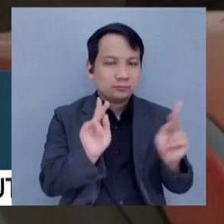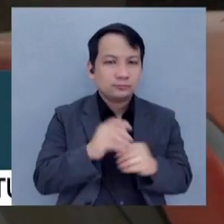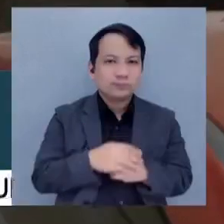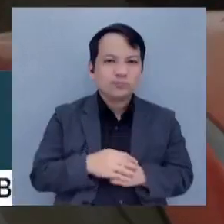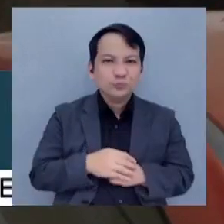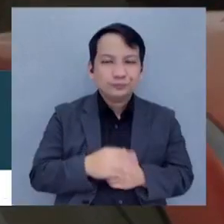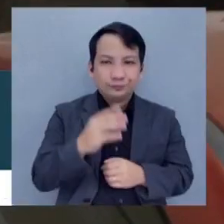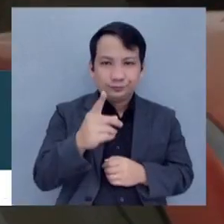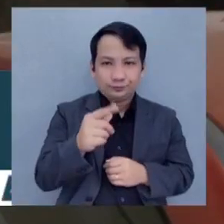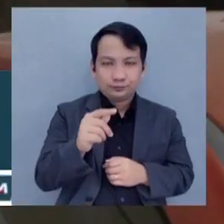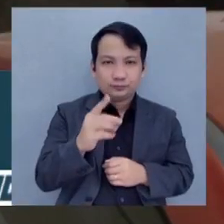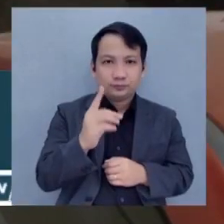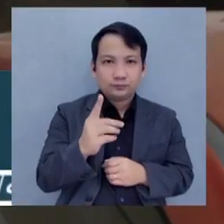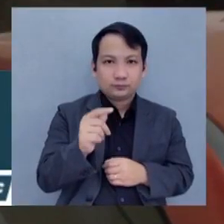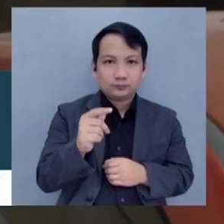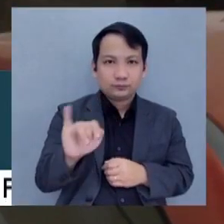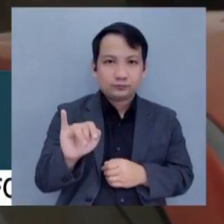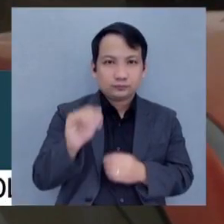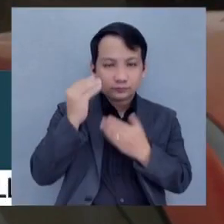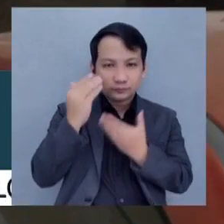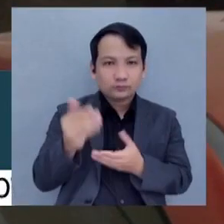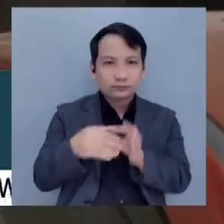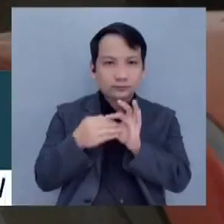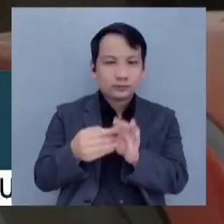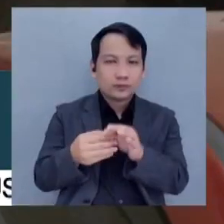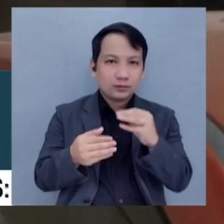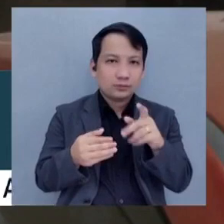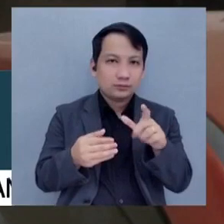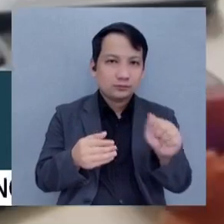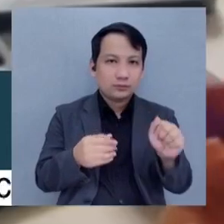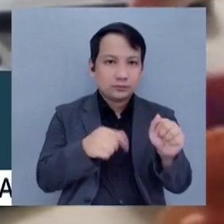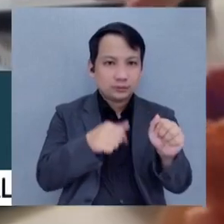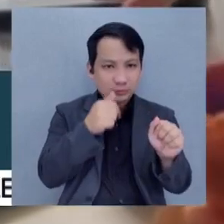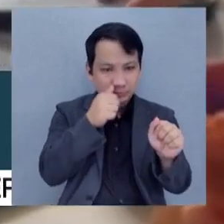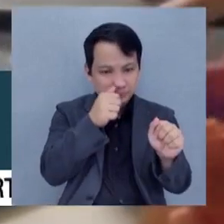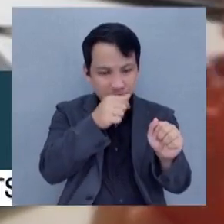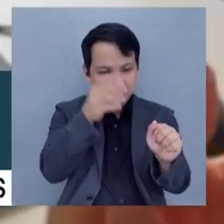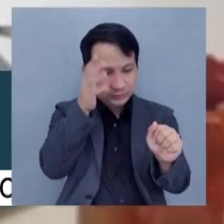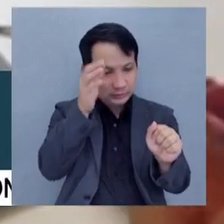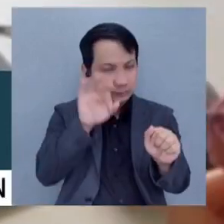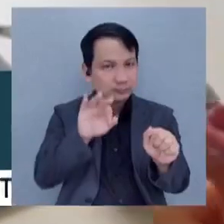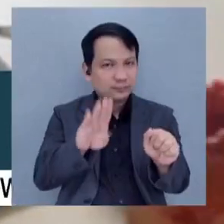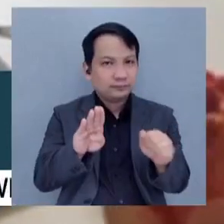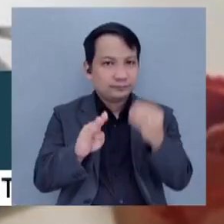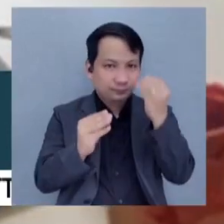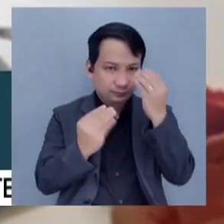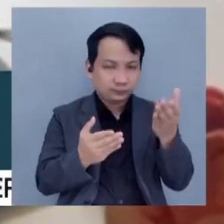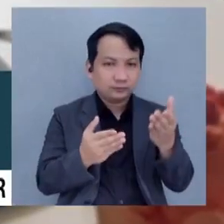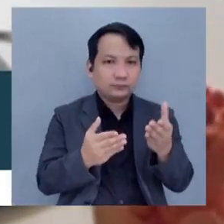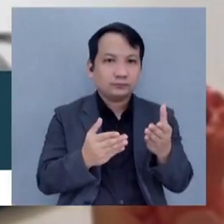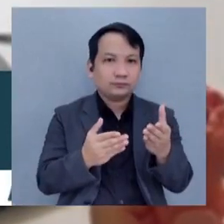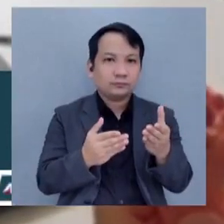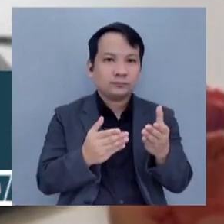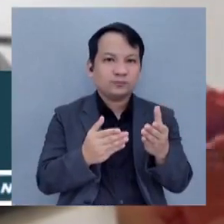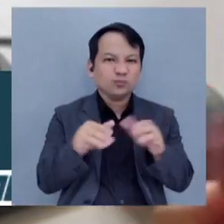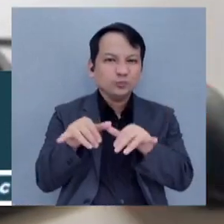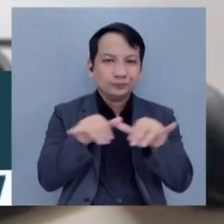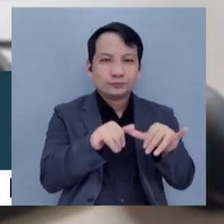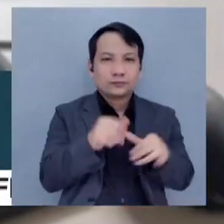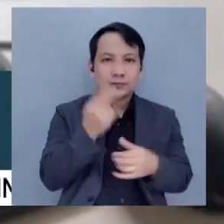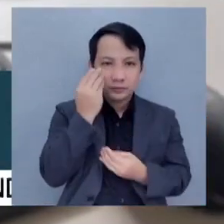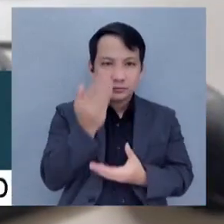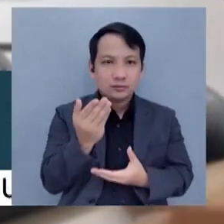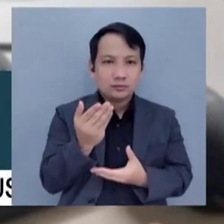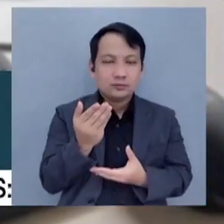has also reported the incident to Meta, the parent company of Facebook, for violation of its community standards and to the